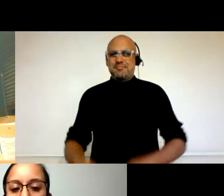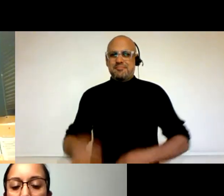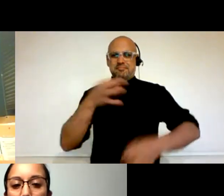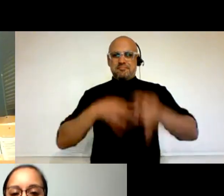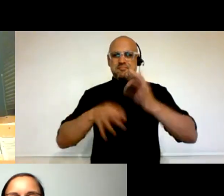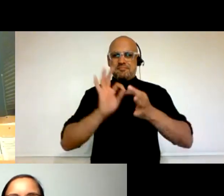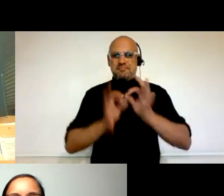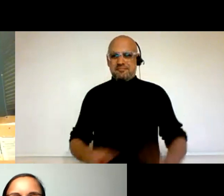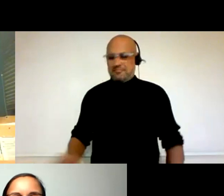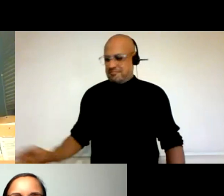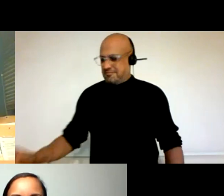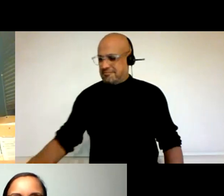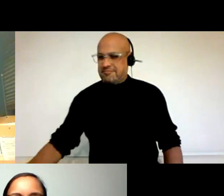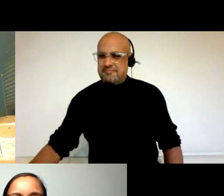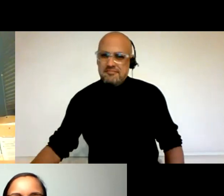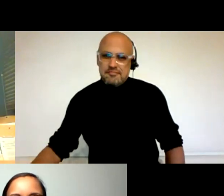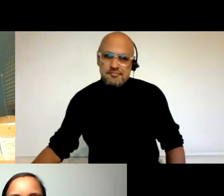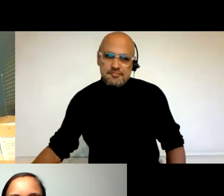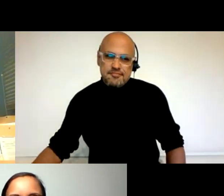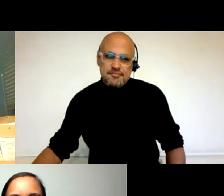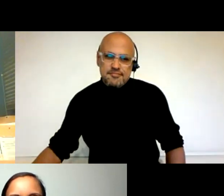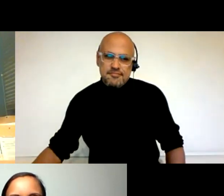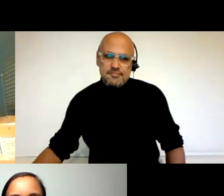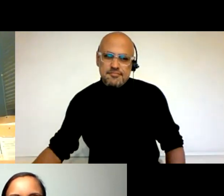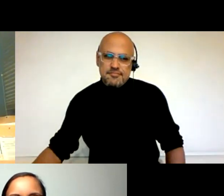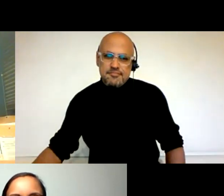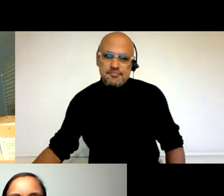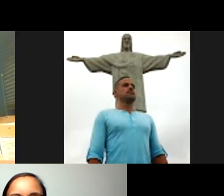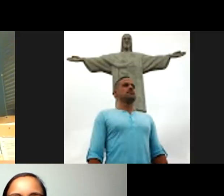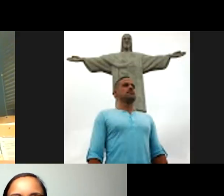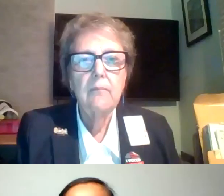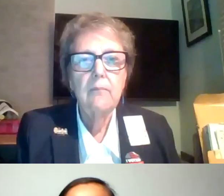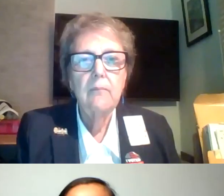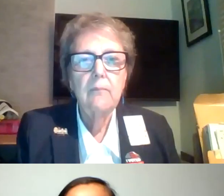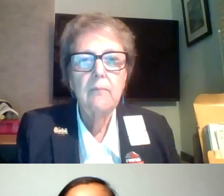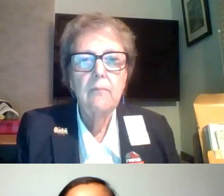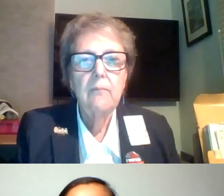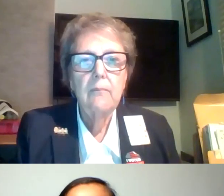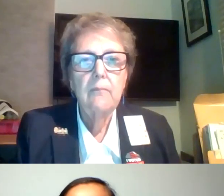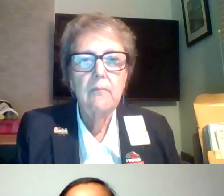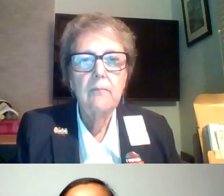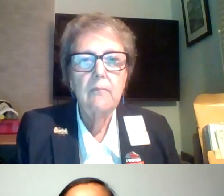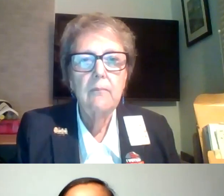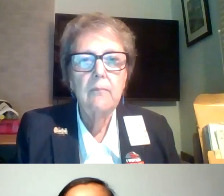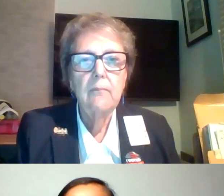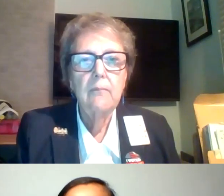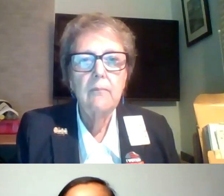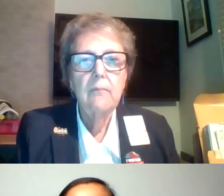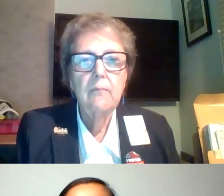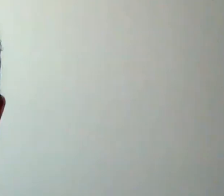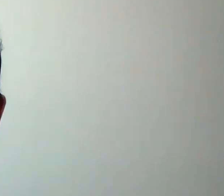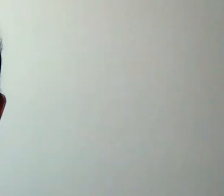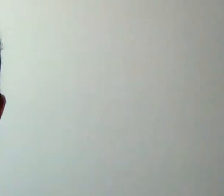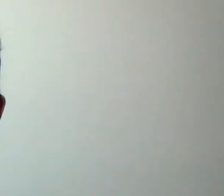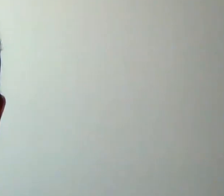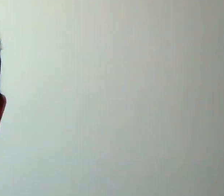Many of our sinks are automatic already. We don't use paper towels. We use air dryers to the maximum extent we